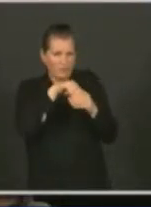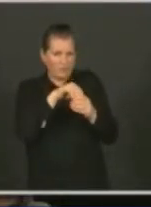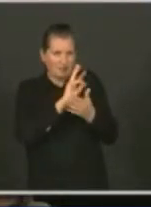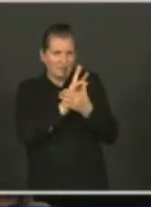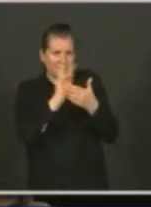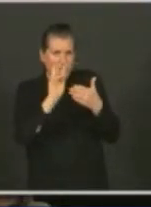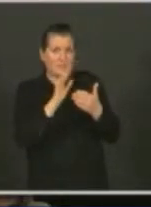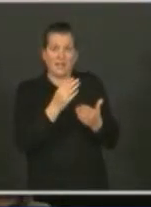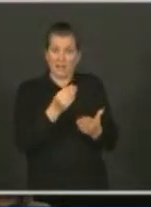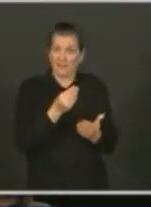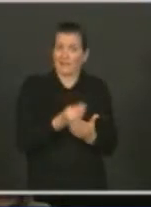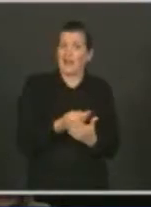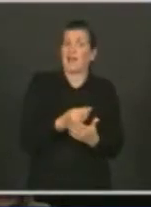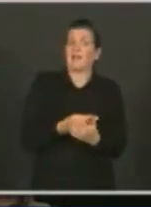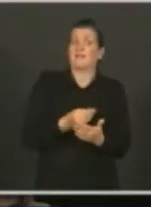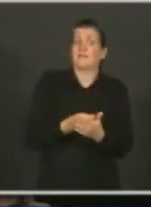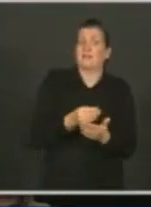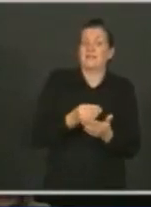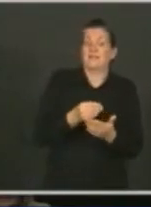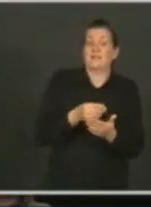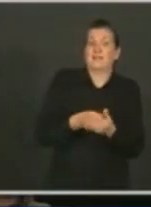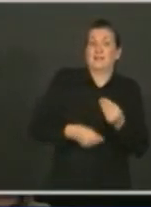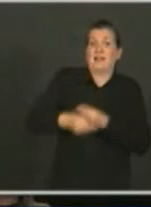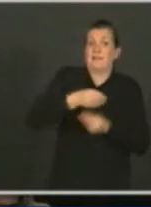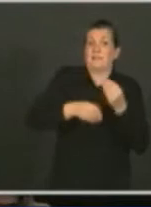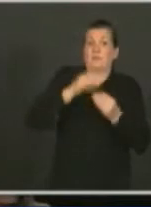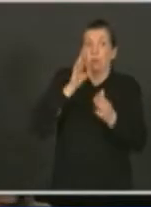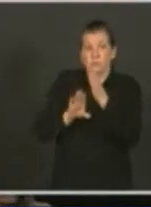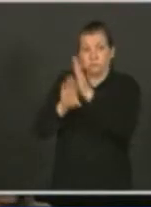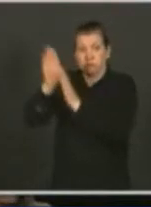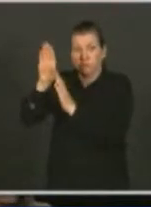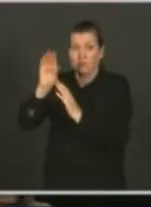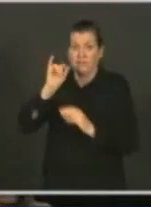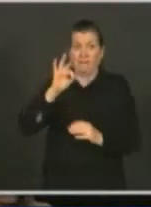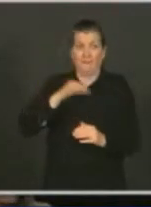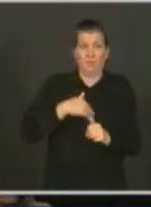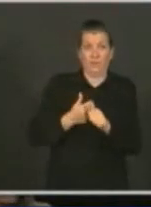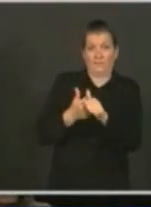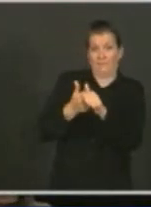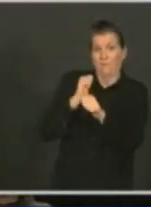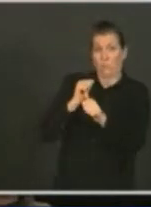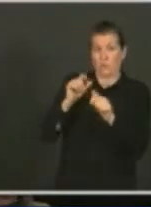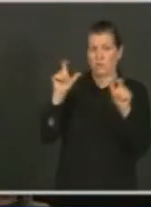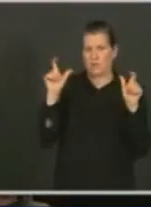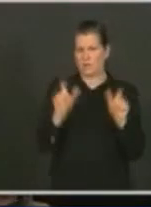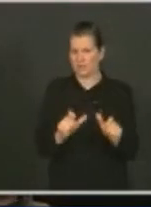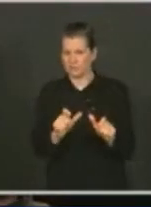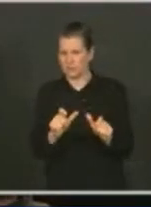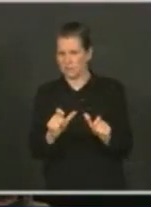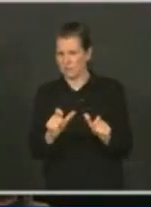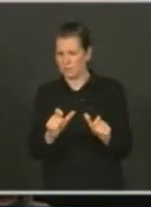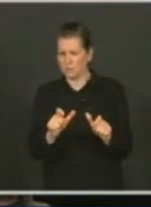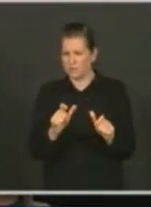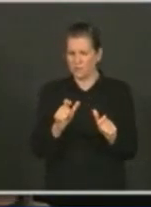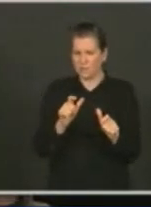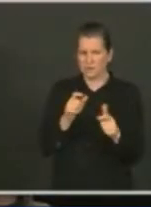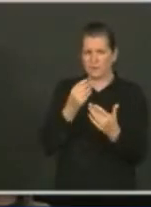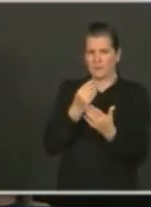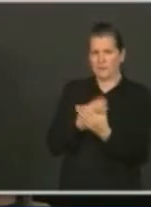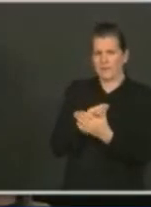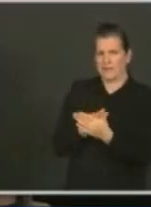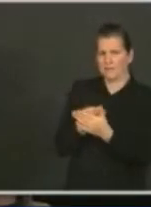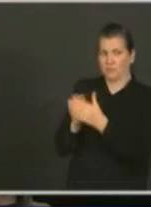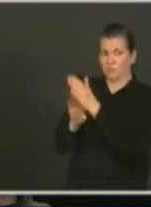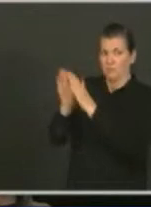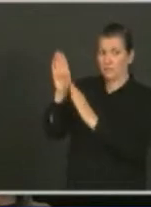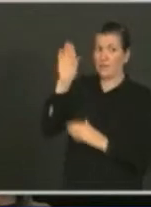bad idea. And by the time we get out of the lockdown, 4 to 6 weeks after that, the economy should sustain itself. Considering where the state